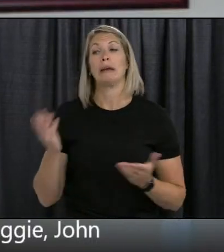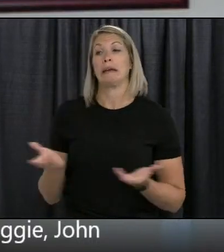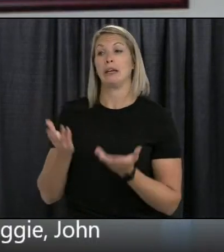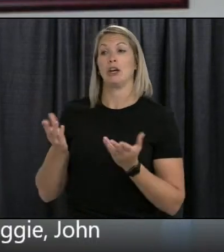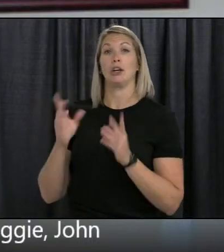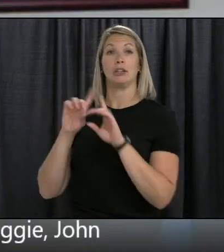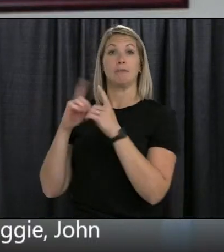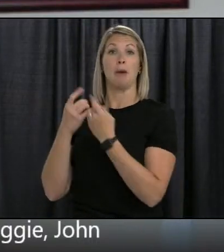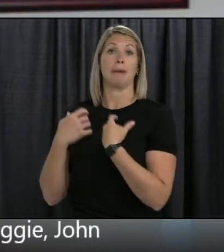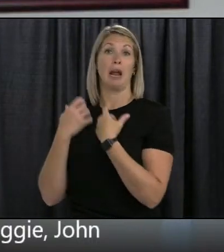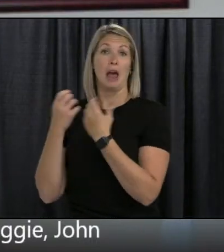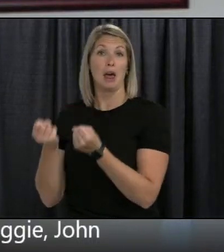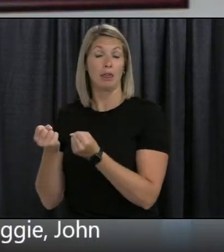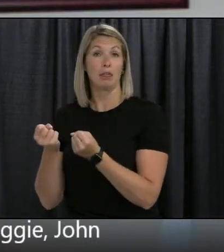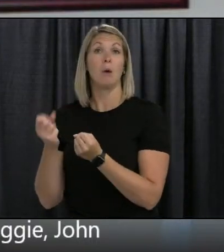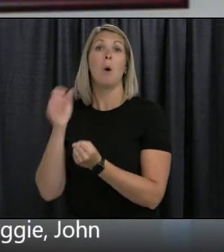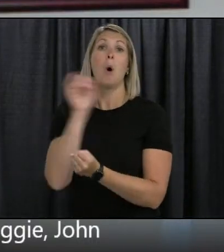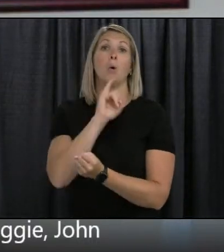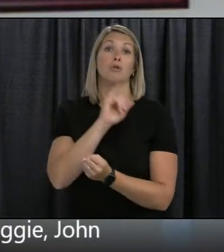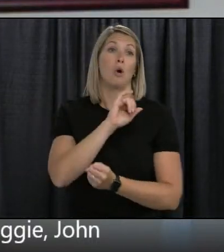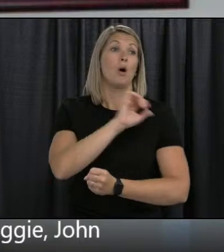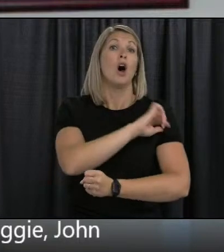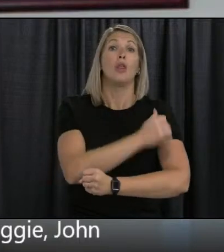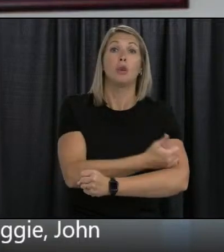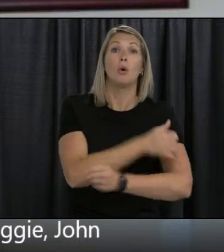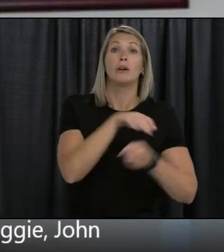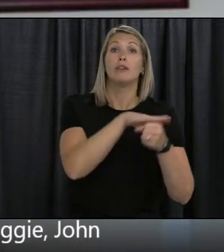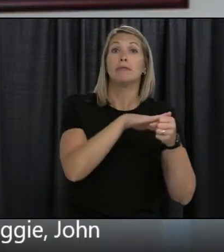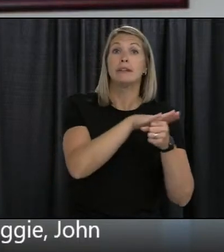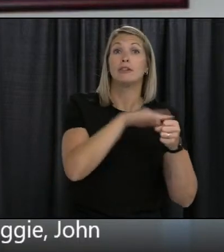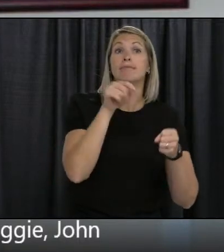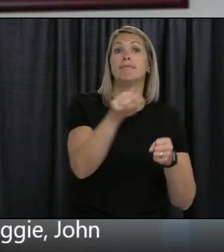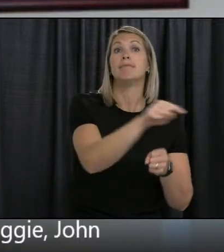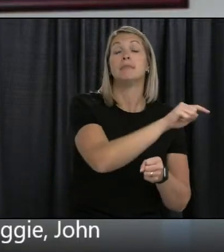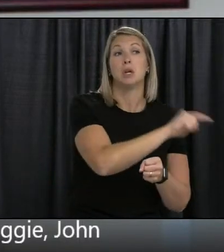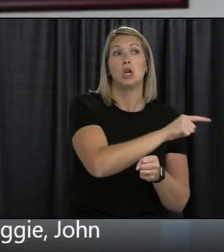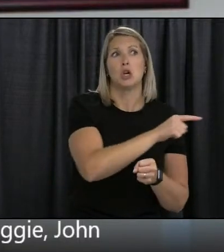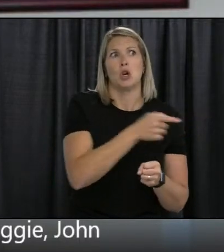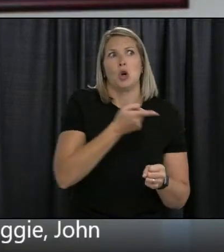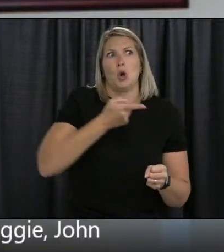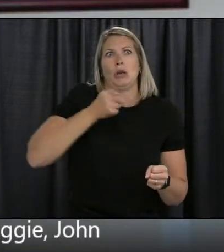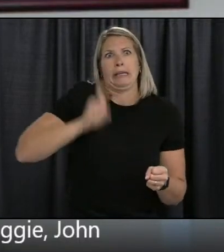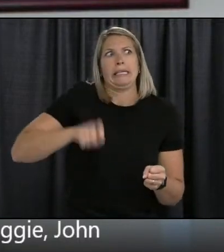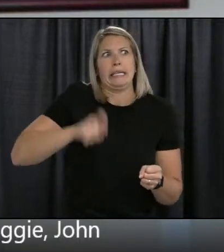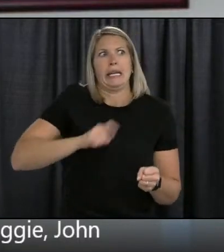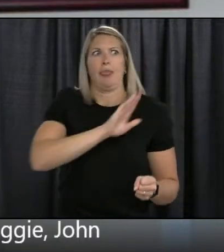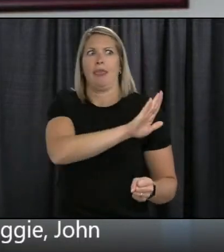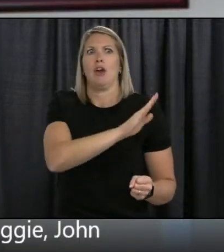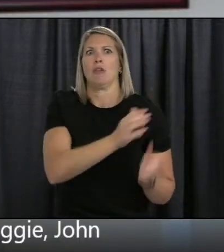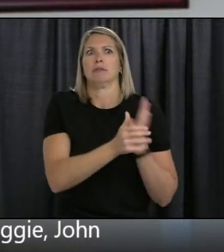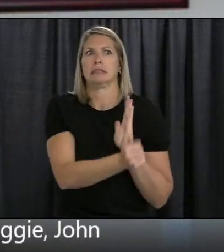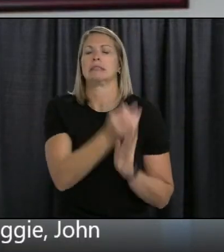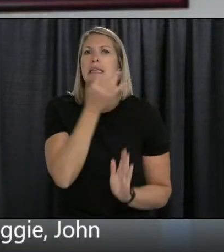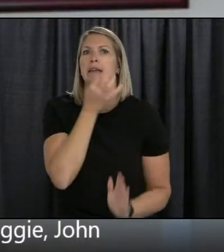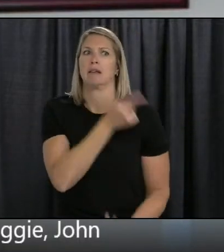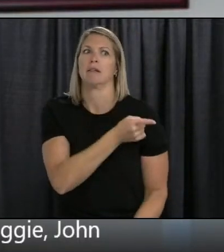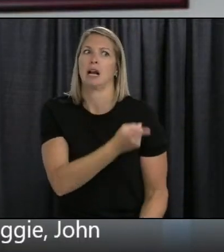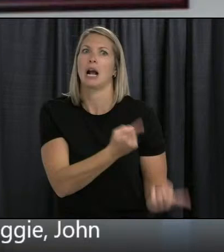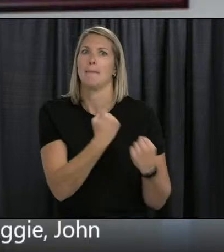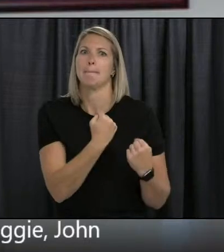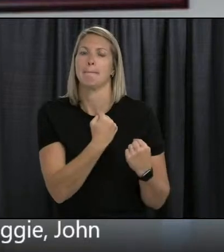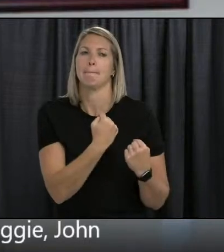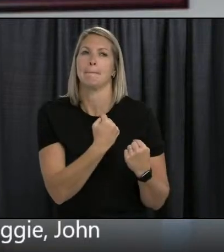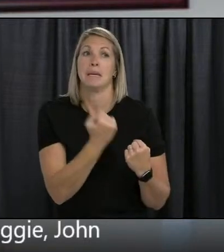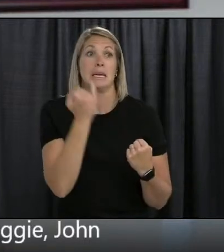Health rely on the companies who want to bring these people in to make the determination as to whether these folk are